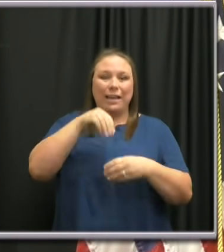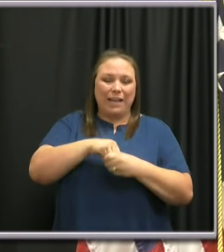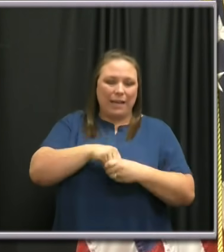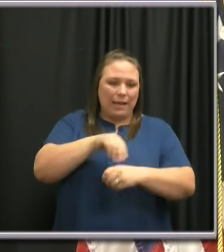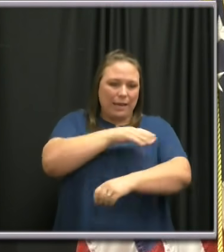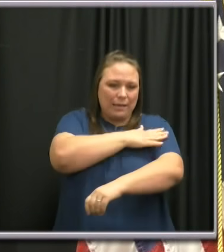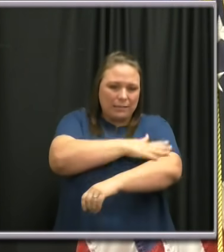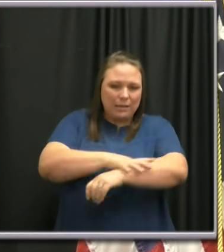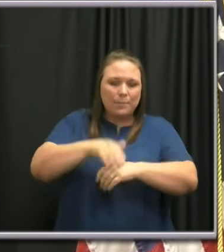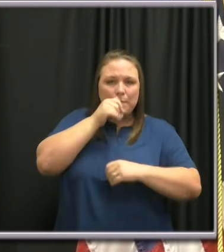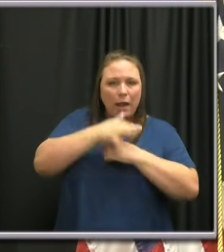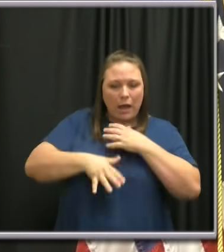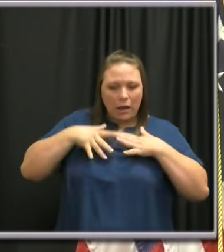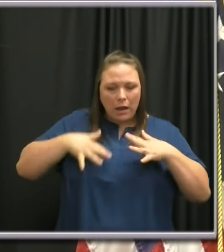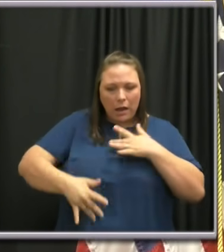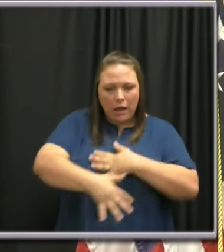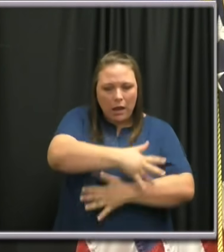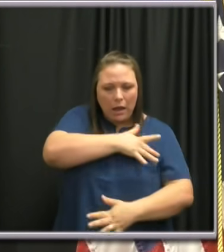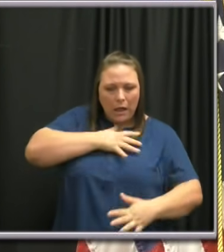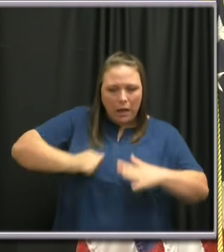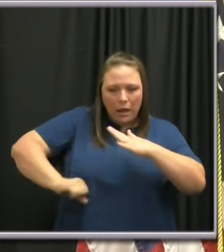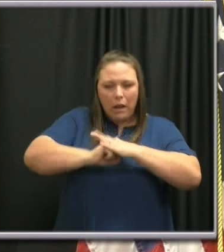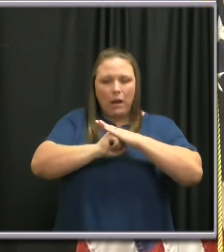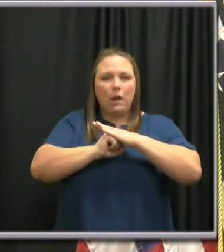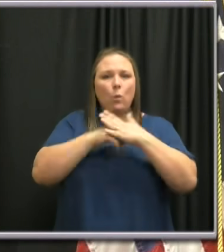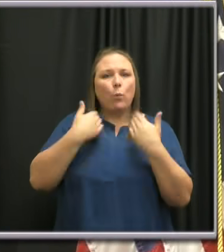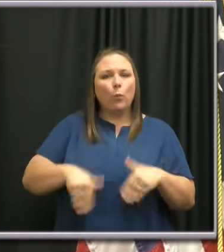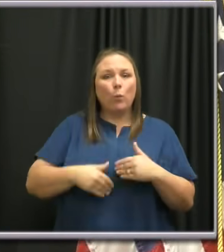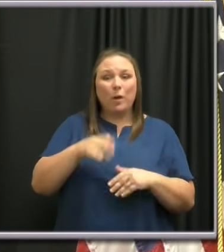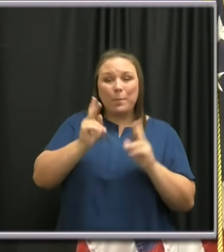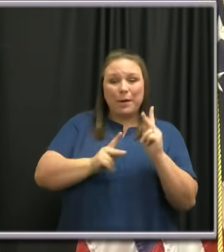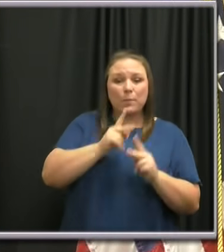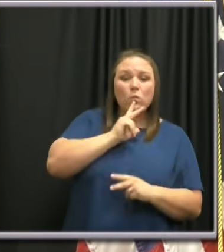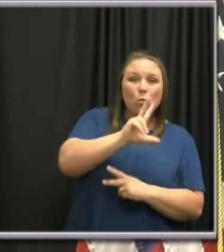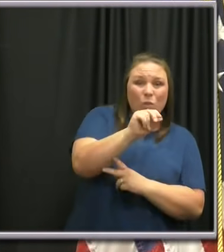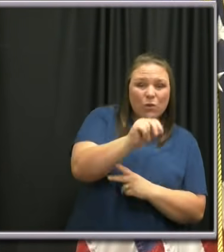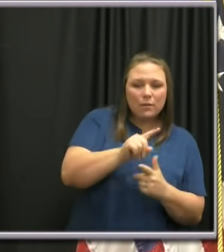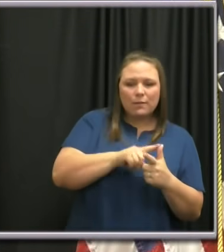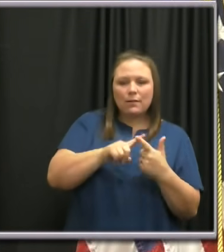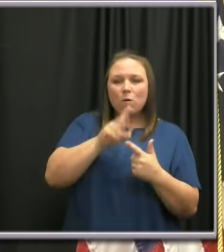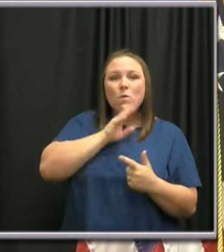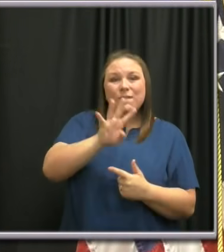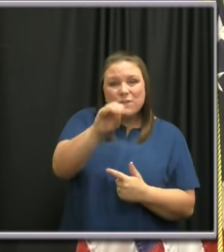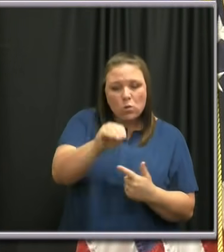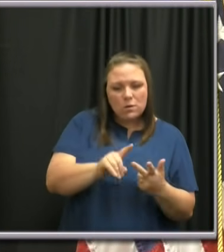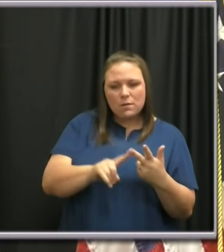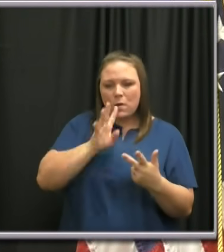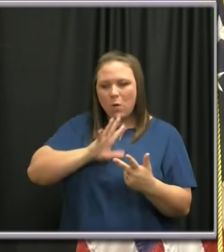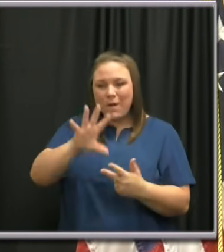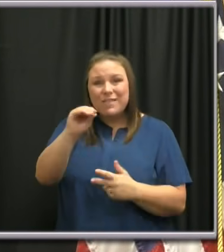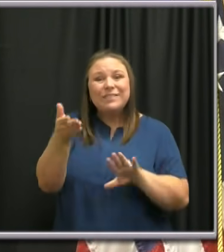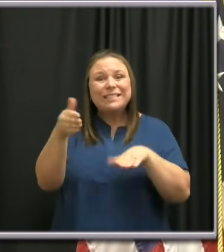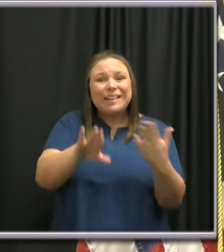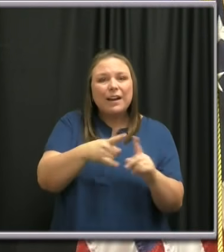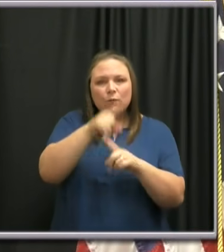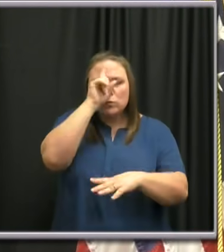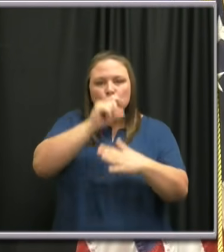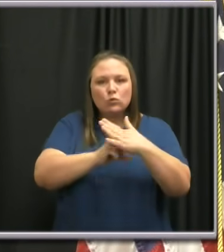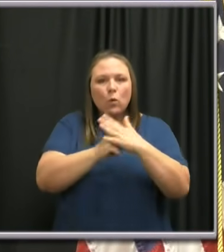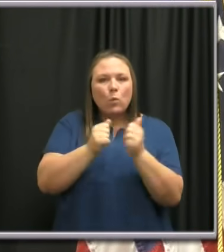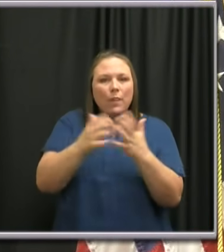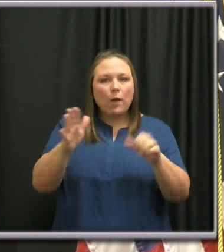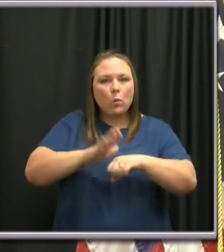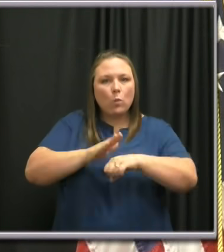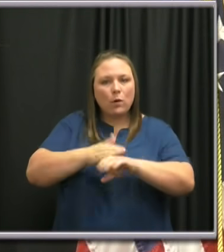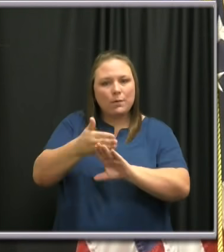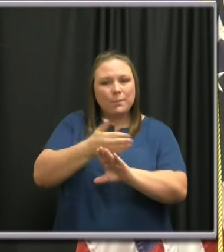before. So people in their 30s and 40s and 50s who are otherwise healthy are dying from strokes without any indication that